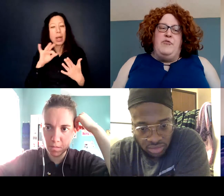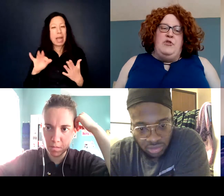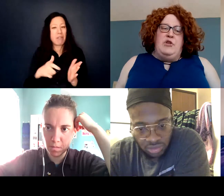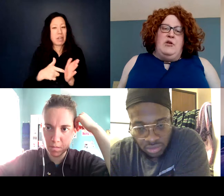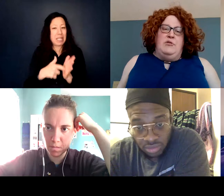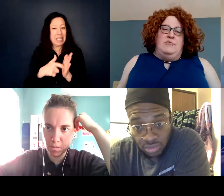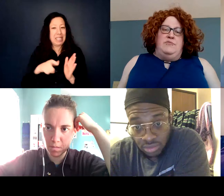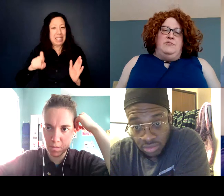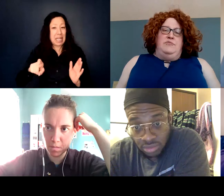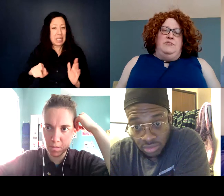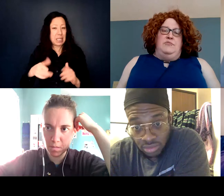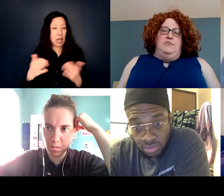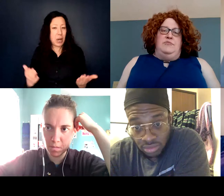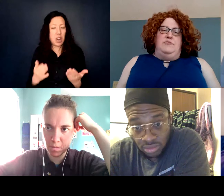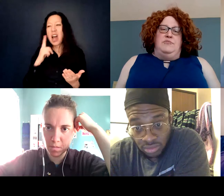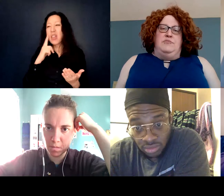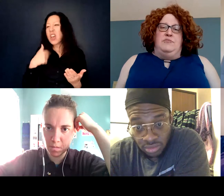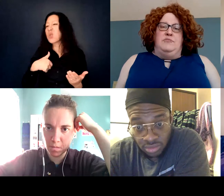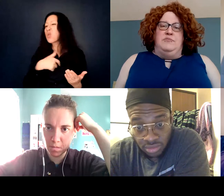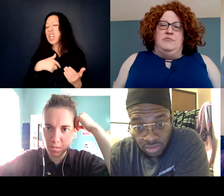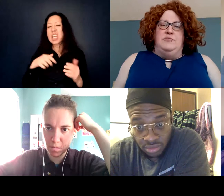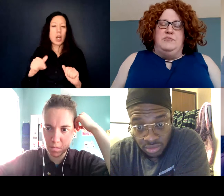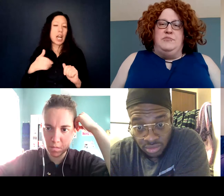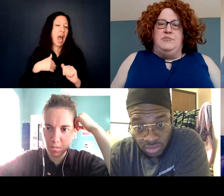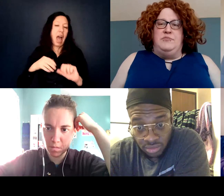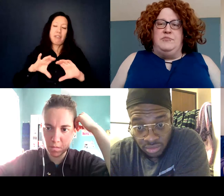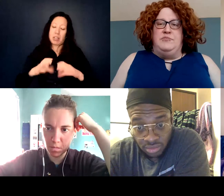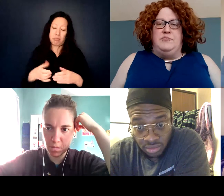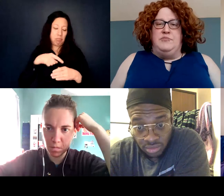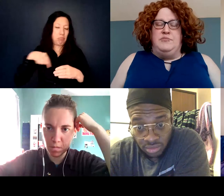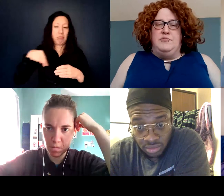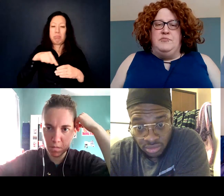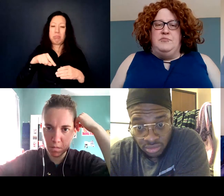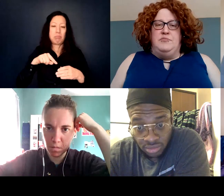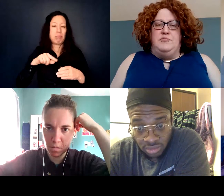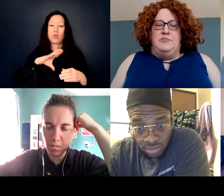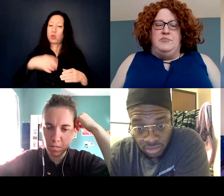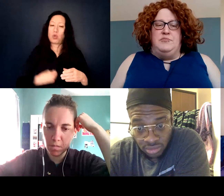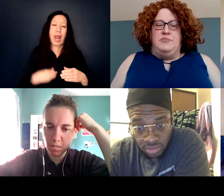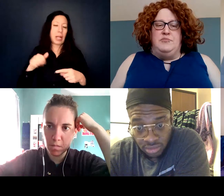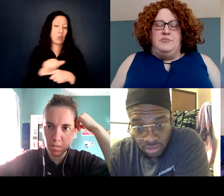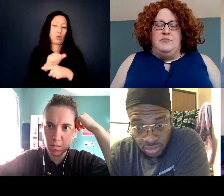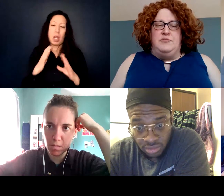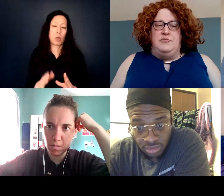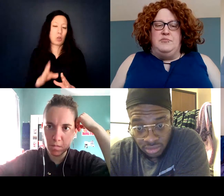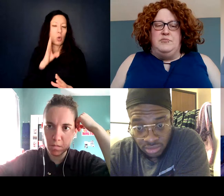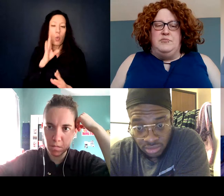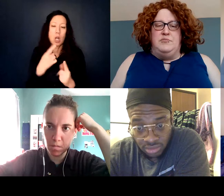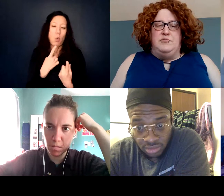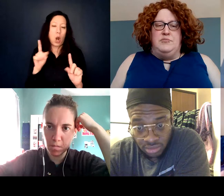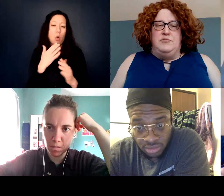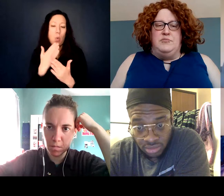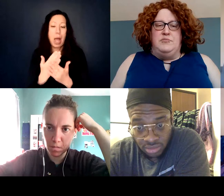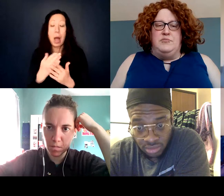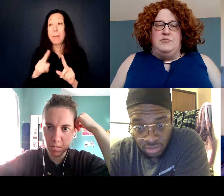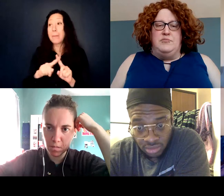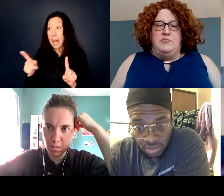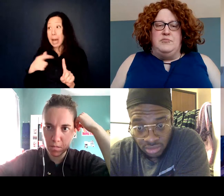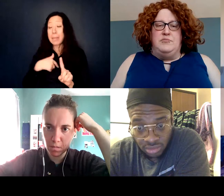should probably have a stable of just trans trainers and that would work well. But I was just saying, in general, there may